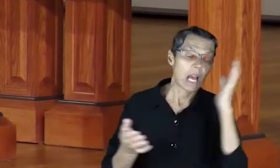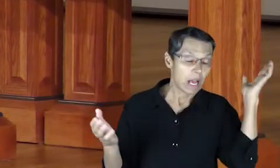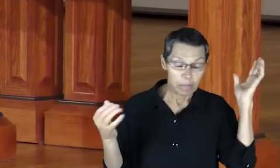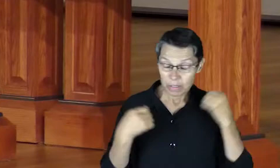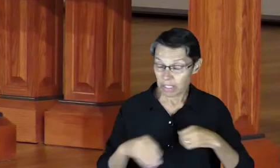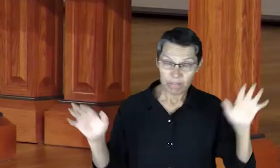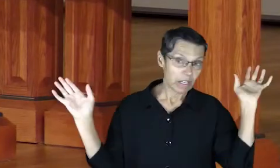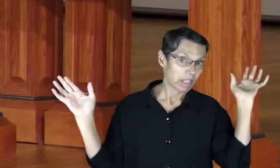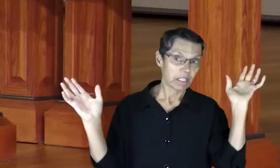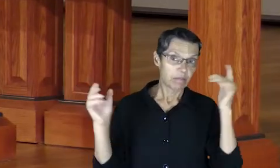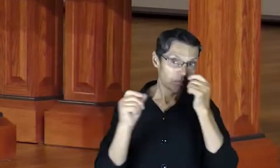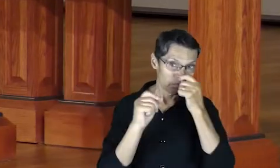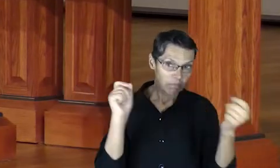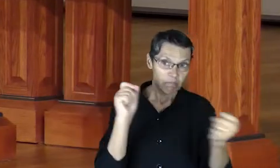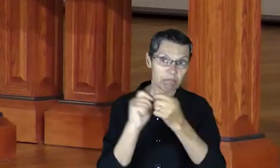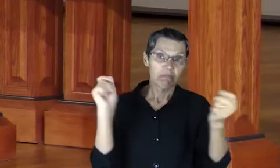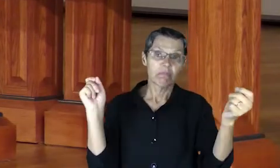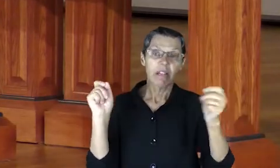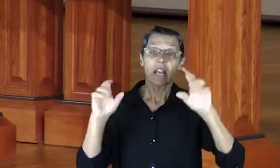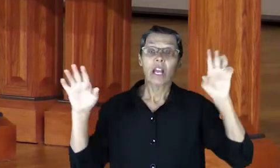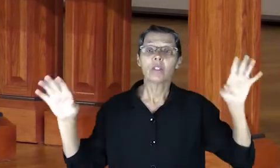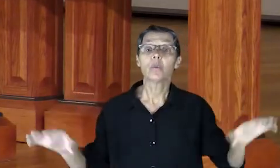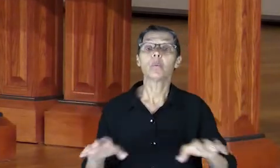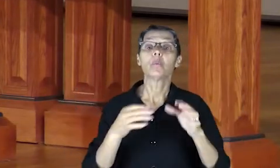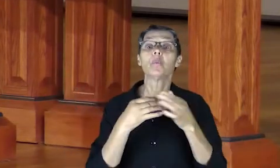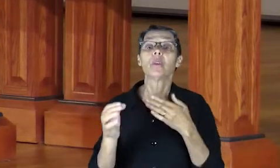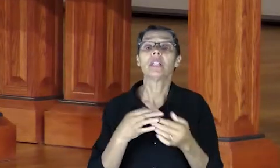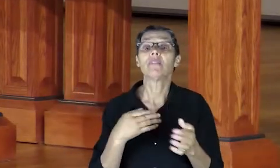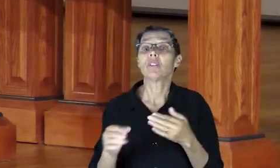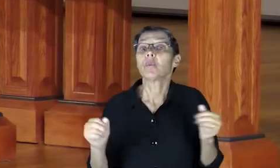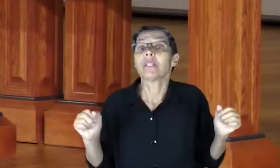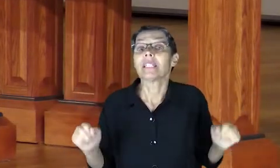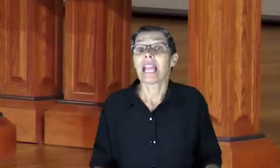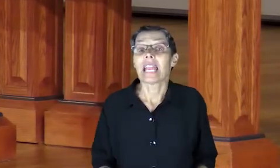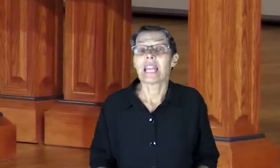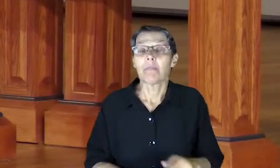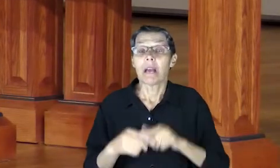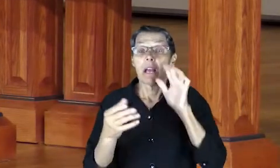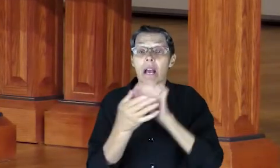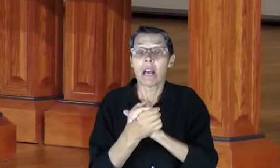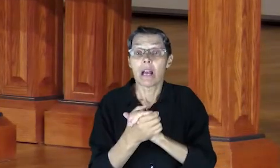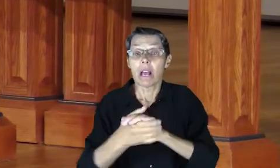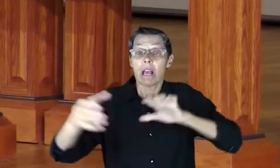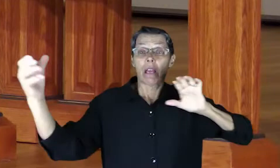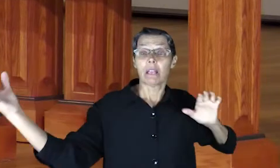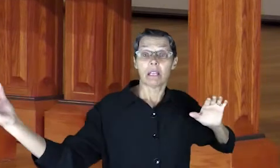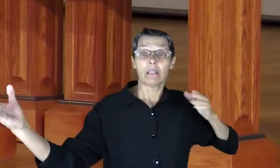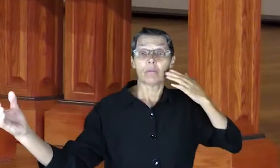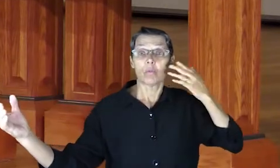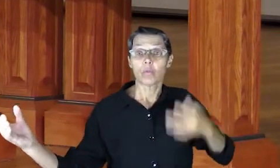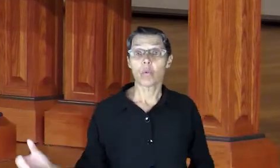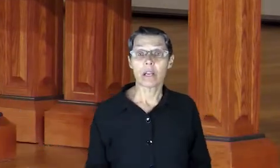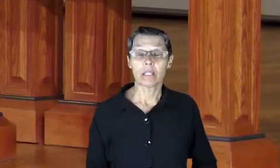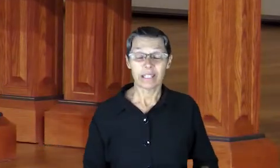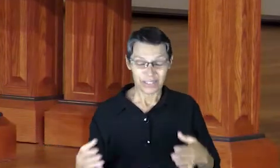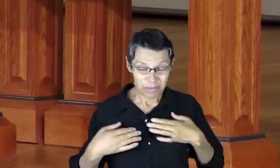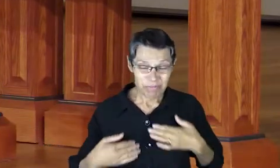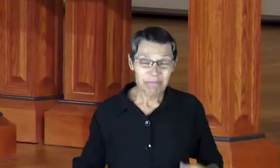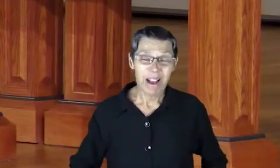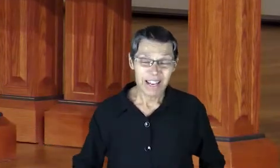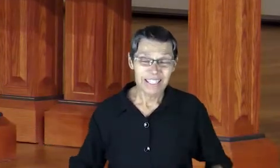just give in and seek revenge and do all those things that somehow inside you know you don't want to do. And your body is